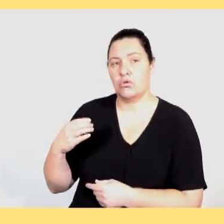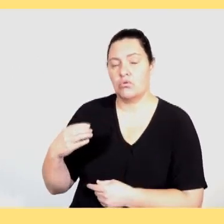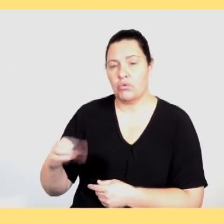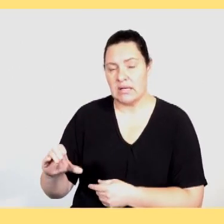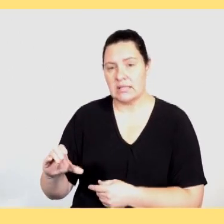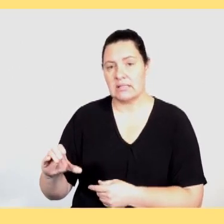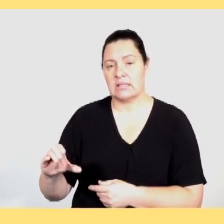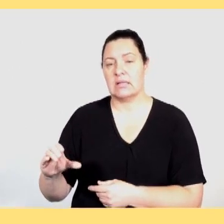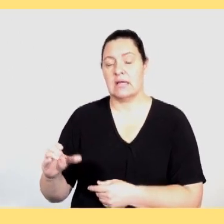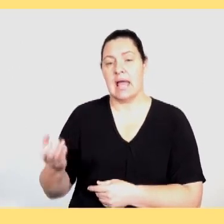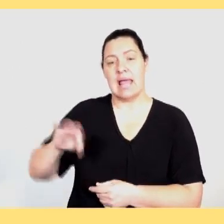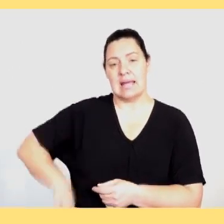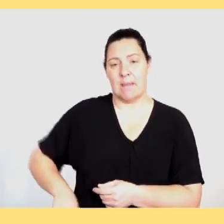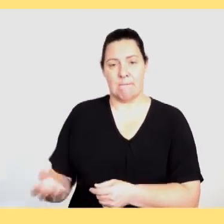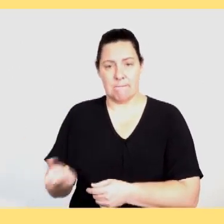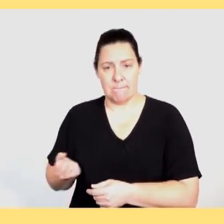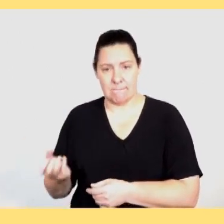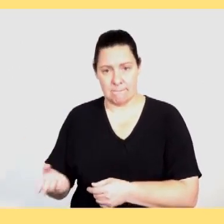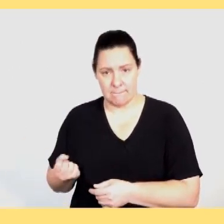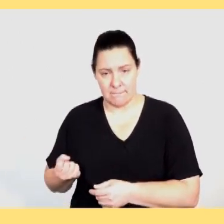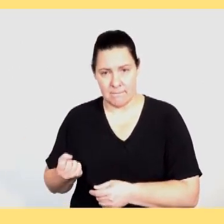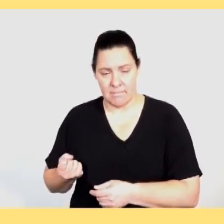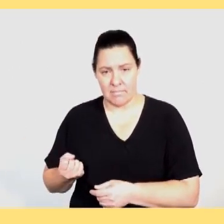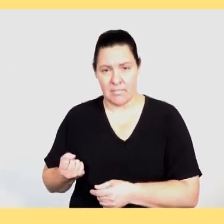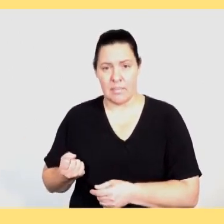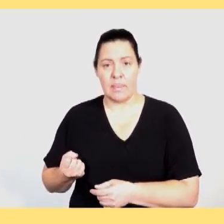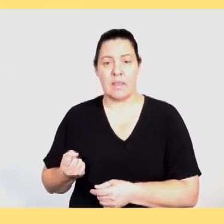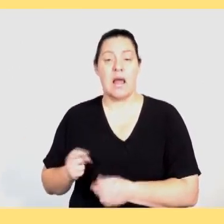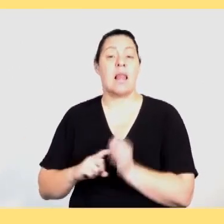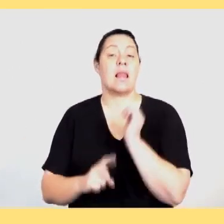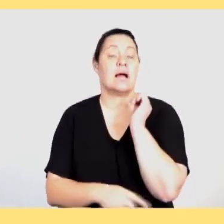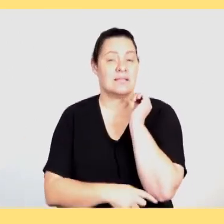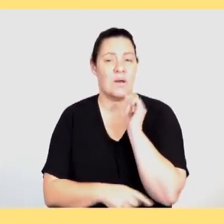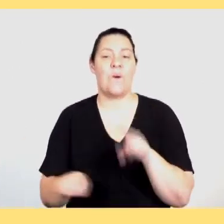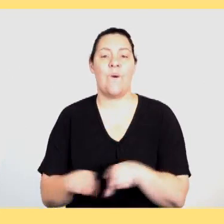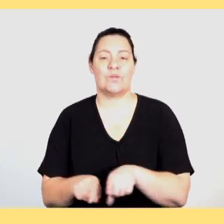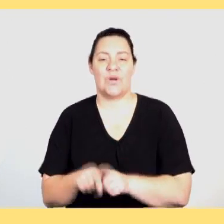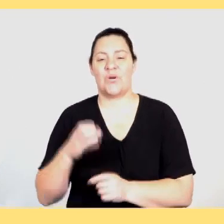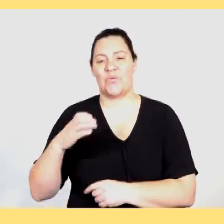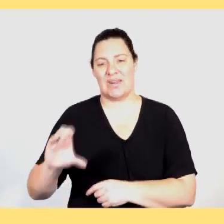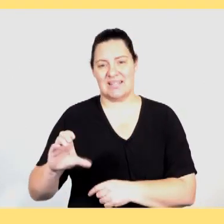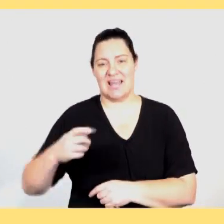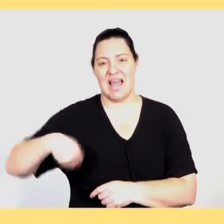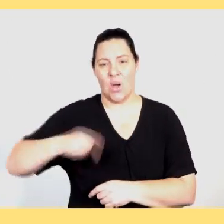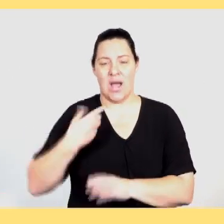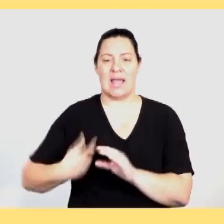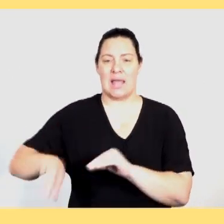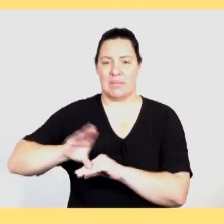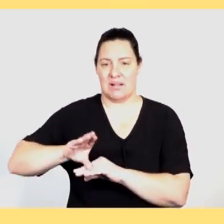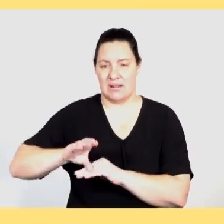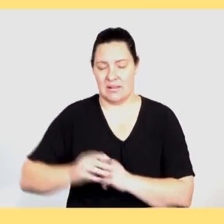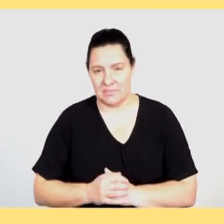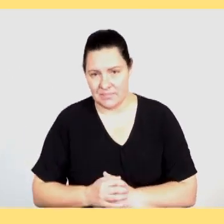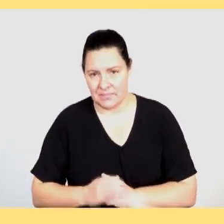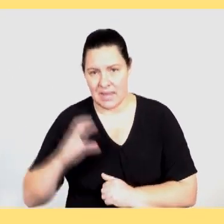liabilities. We'll also credit our income. But lastly, we'll also credit our